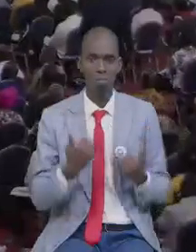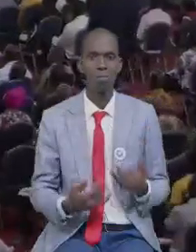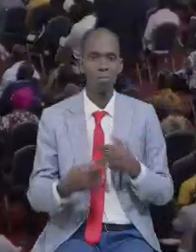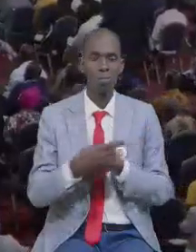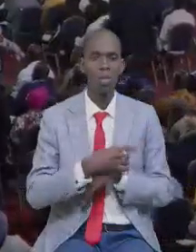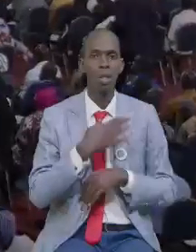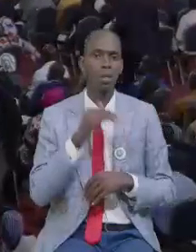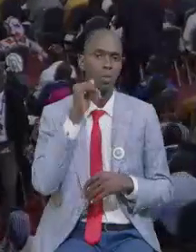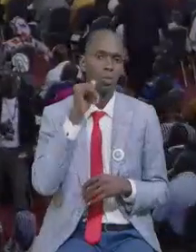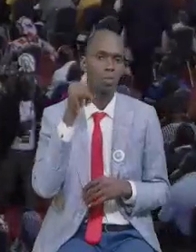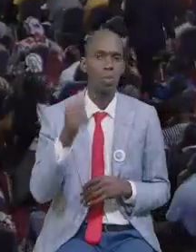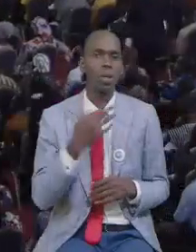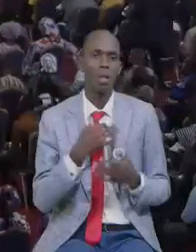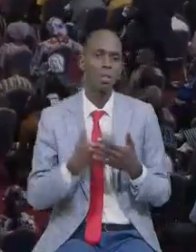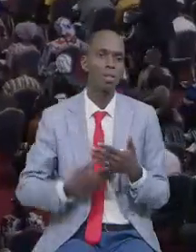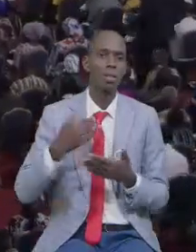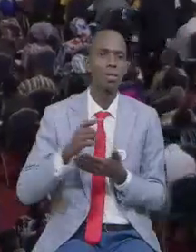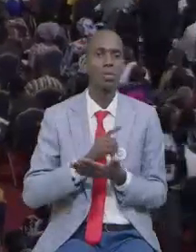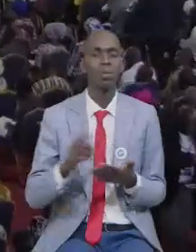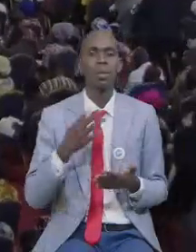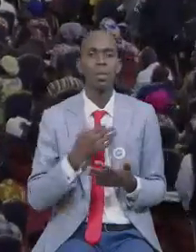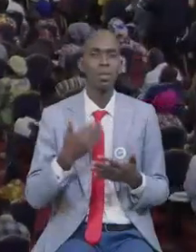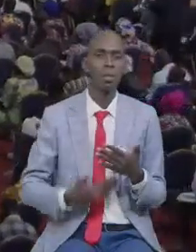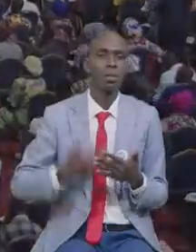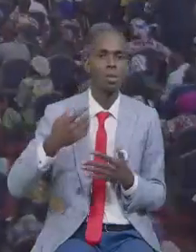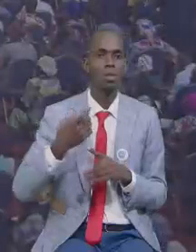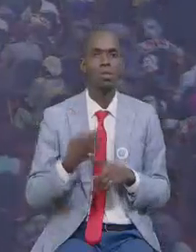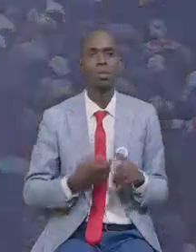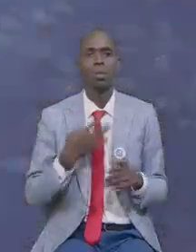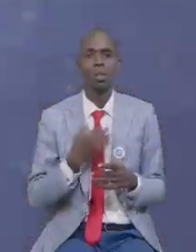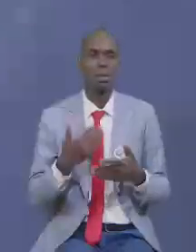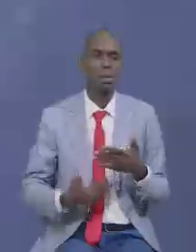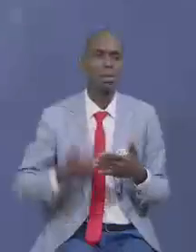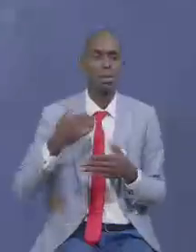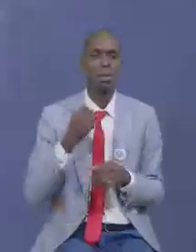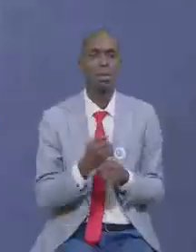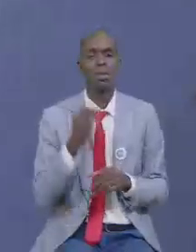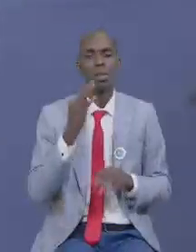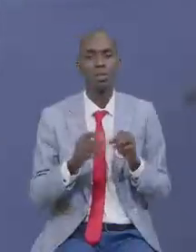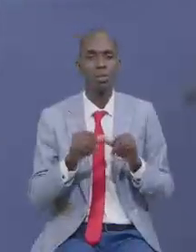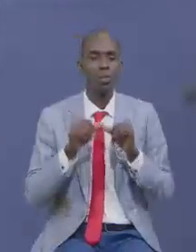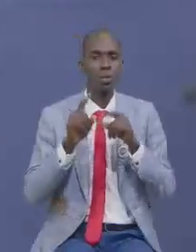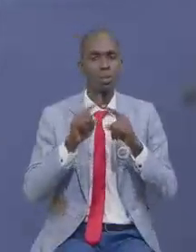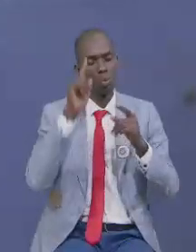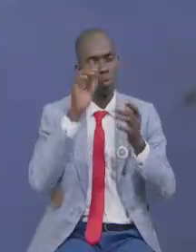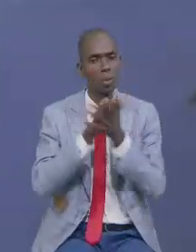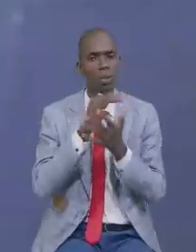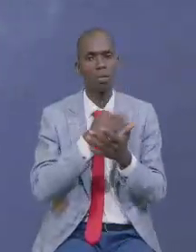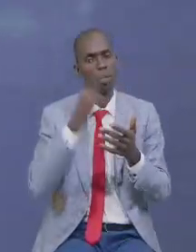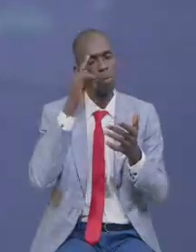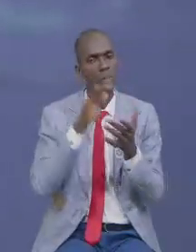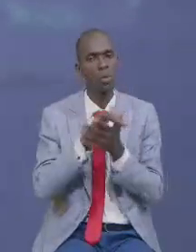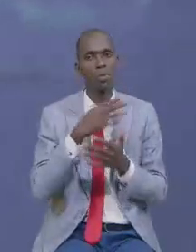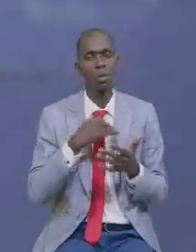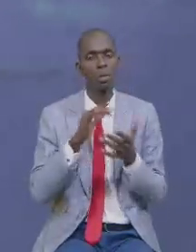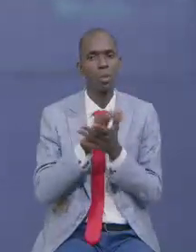tomorrow and next week and next month and next year, if you keep on believing, believing, believing, if thou